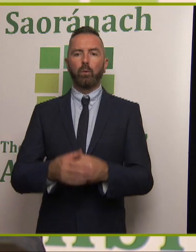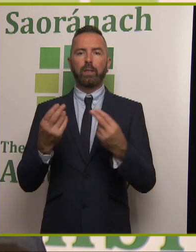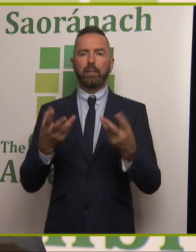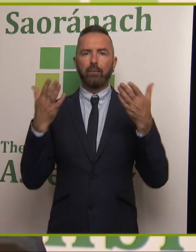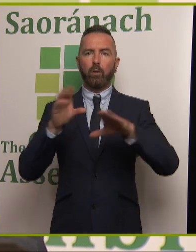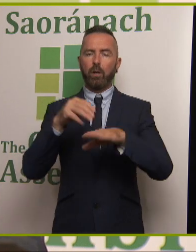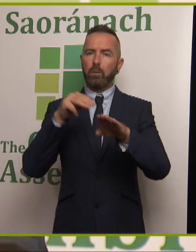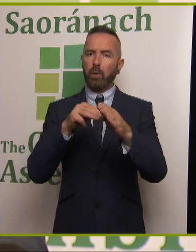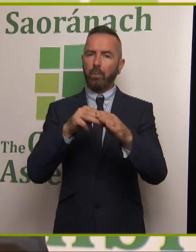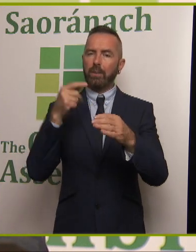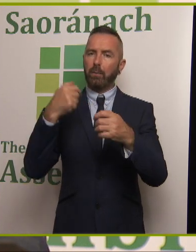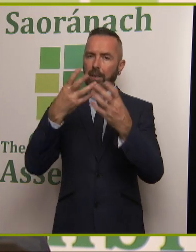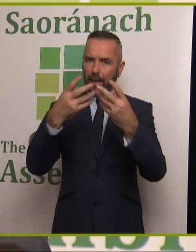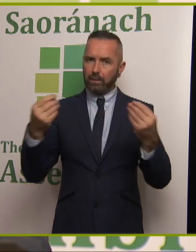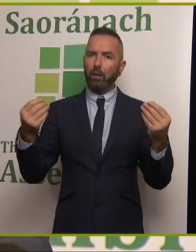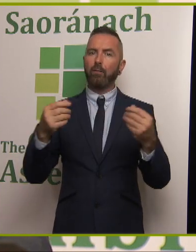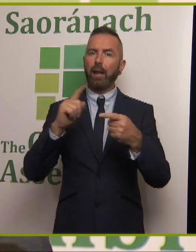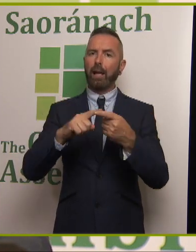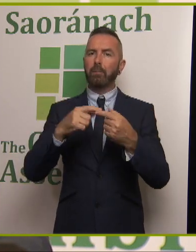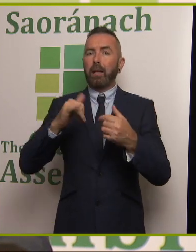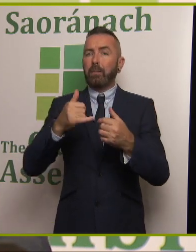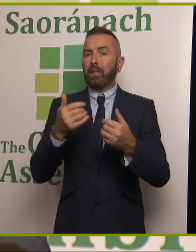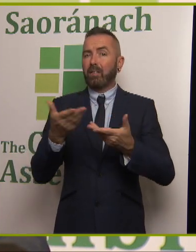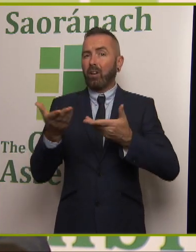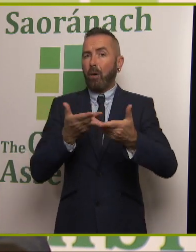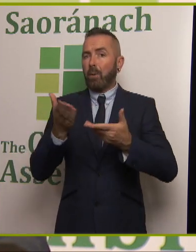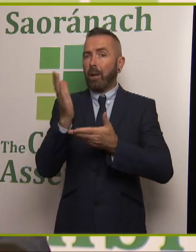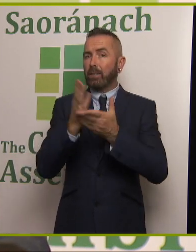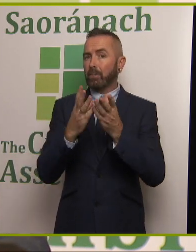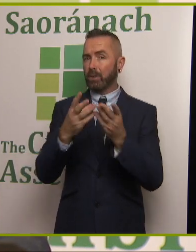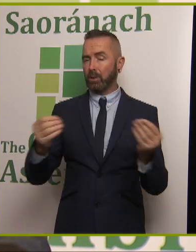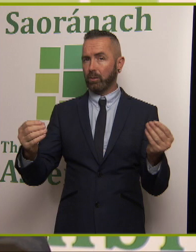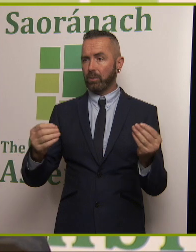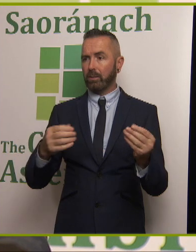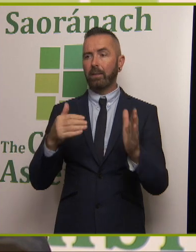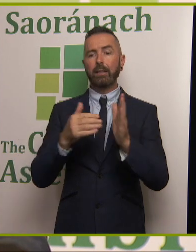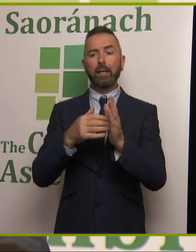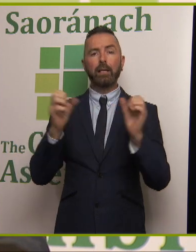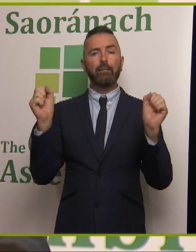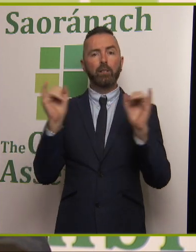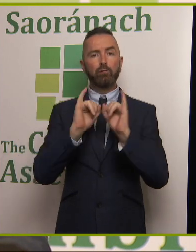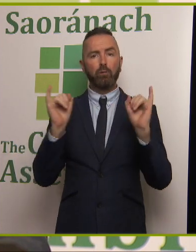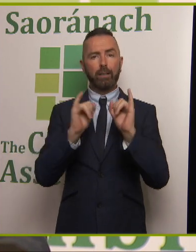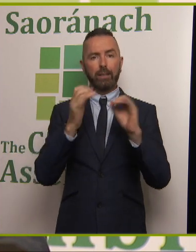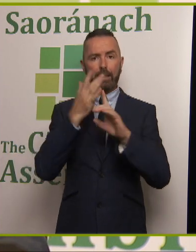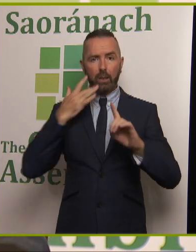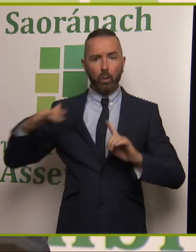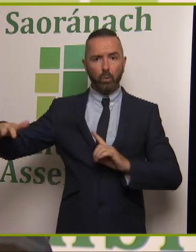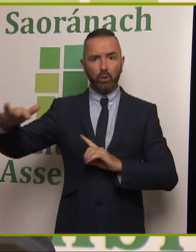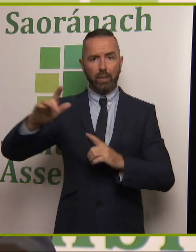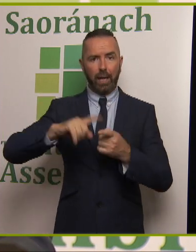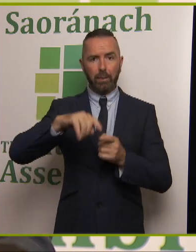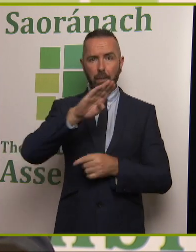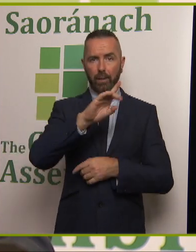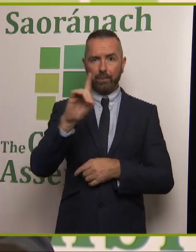important. So compromise solutions. So there's a crisis in the oceans, there's a crisis in biodiversity, but I've